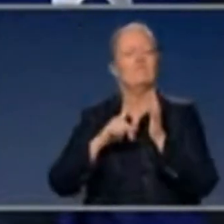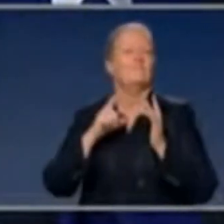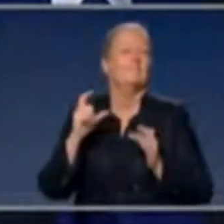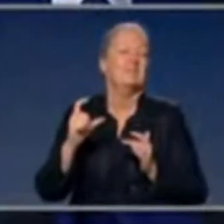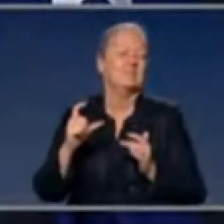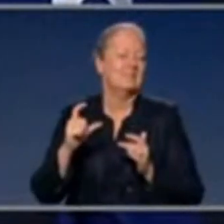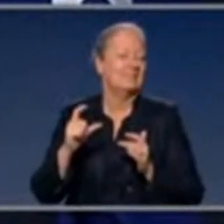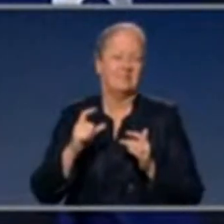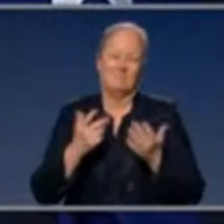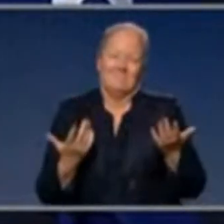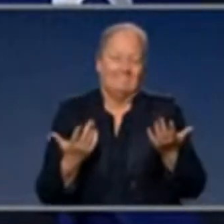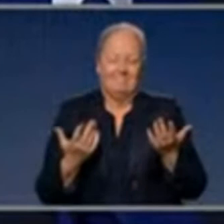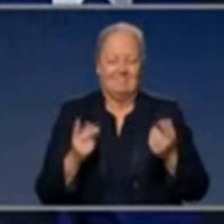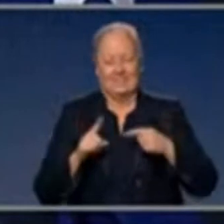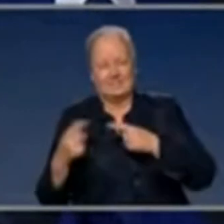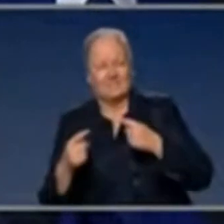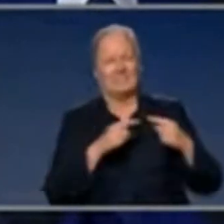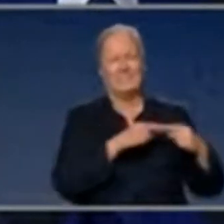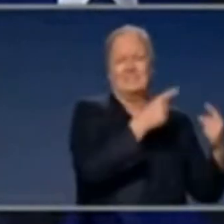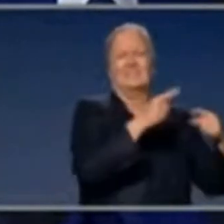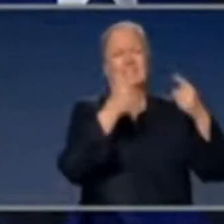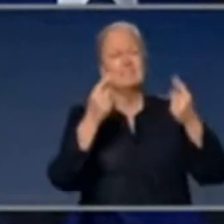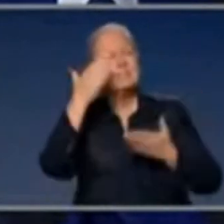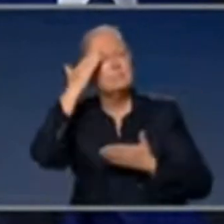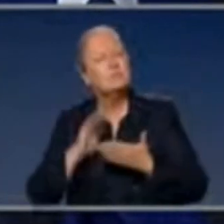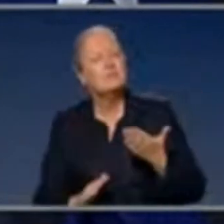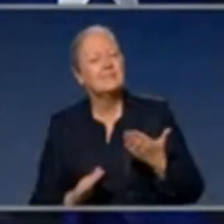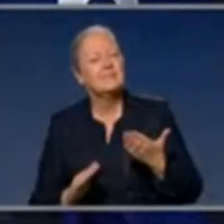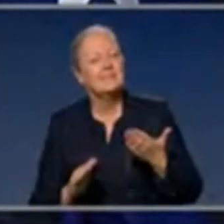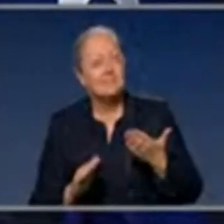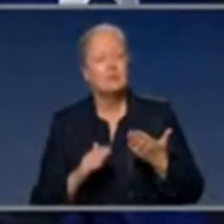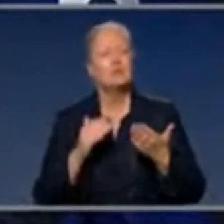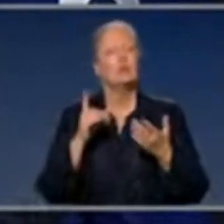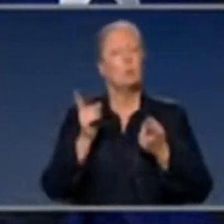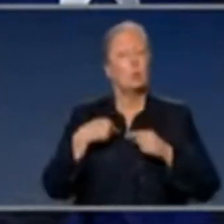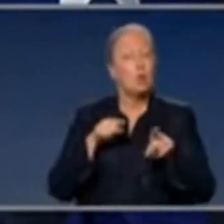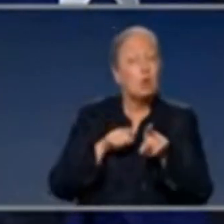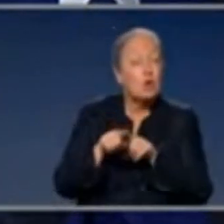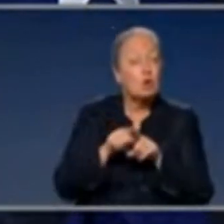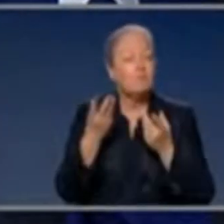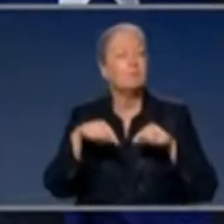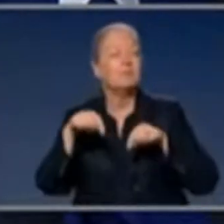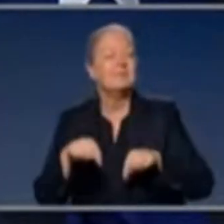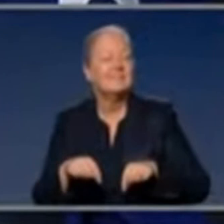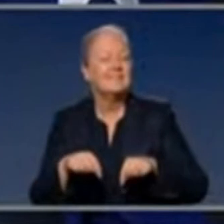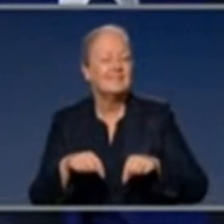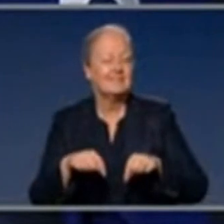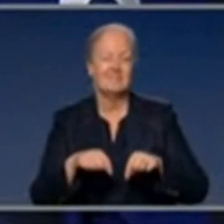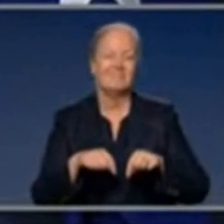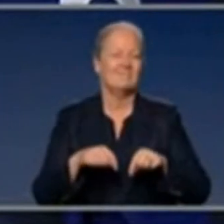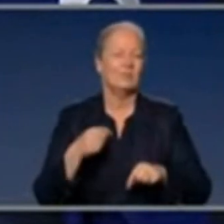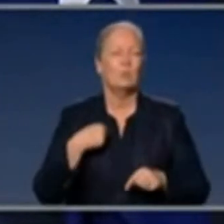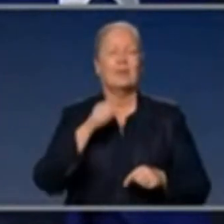the spread of experience now, those types of arrangements would be not wise to